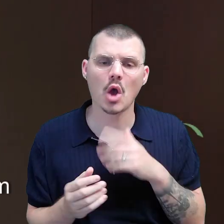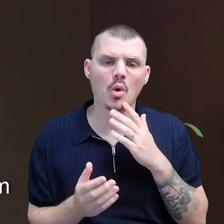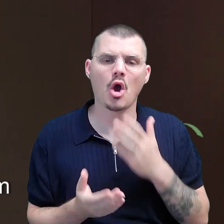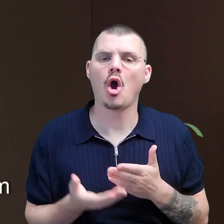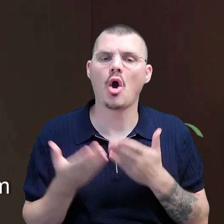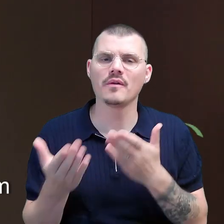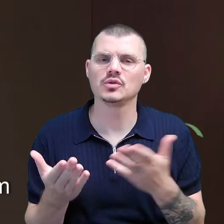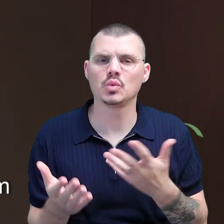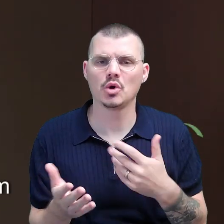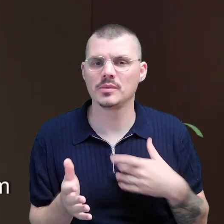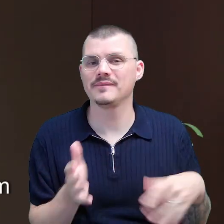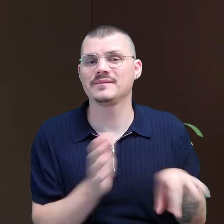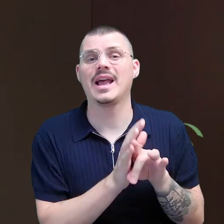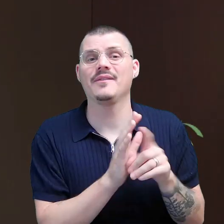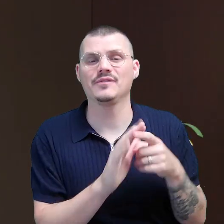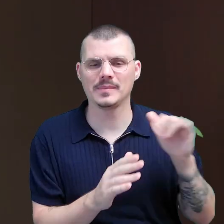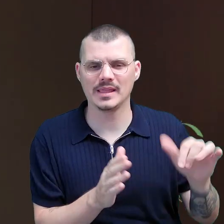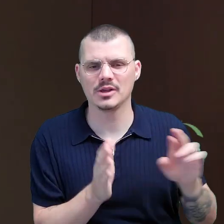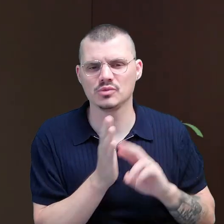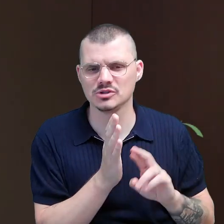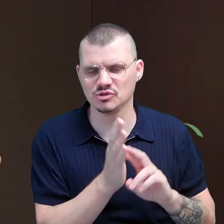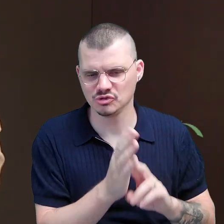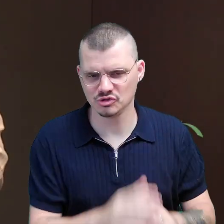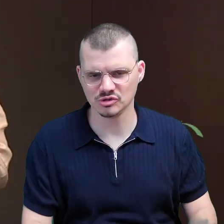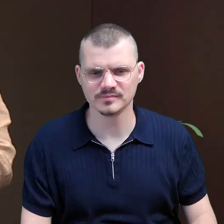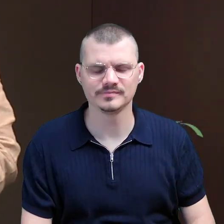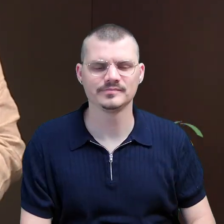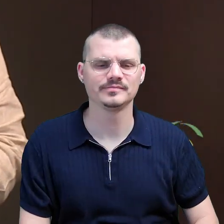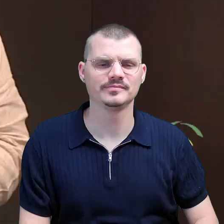I'll offer you what we found out from that research.